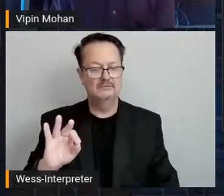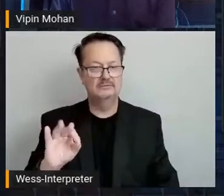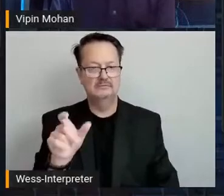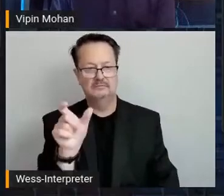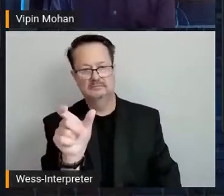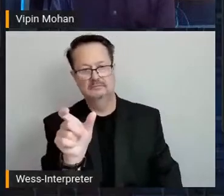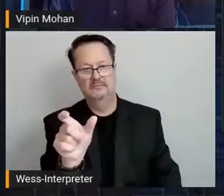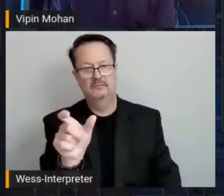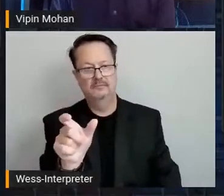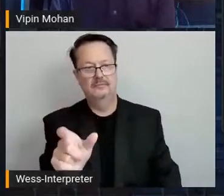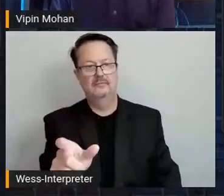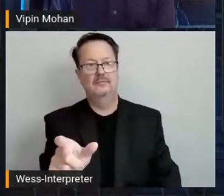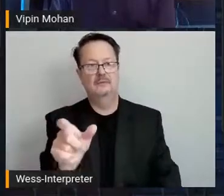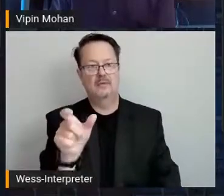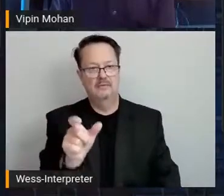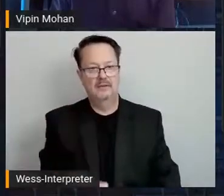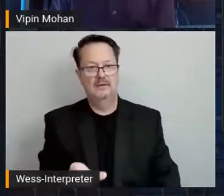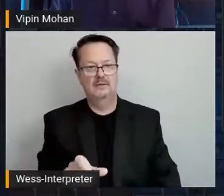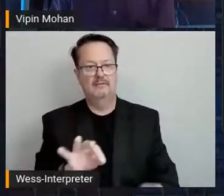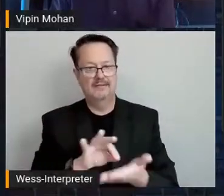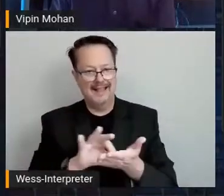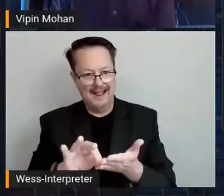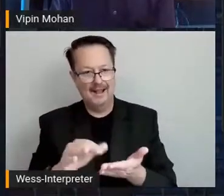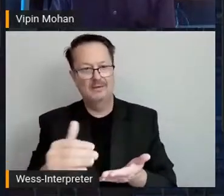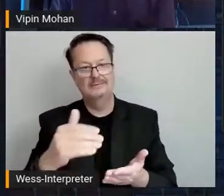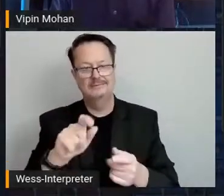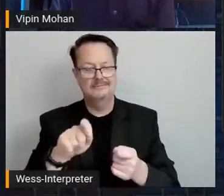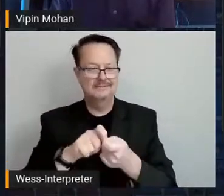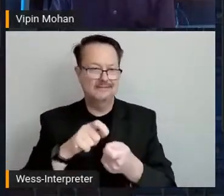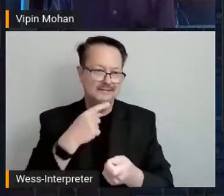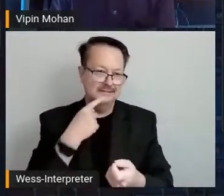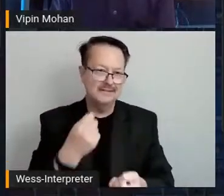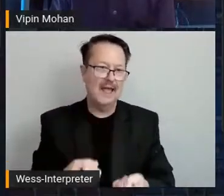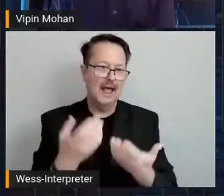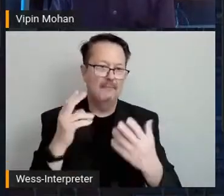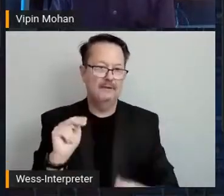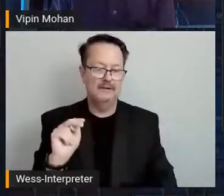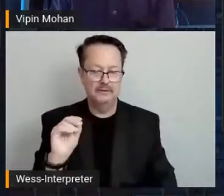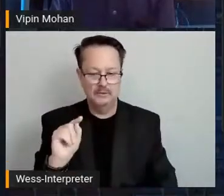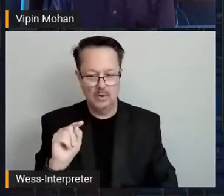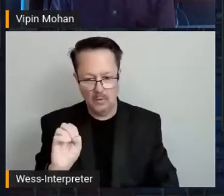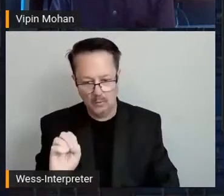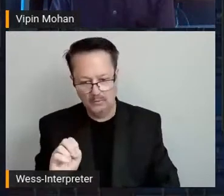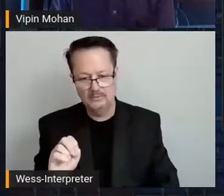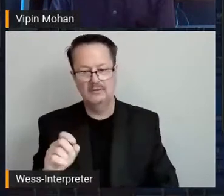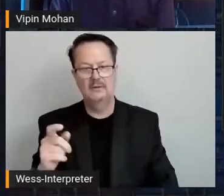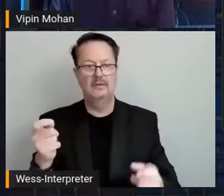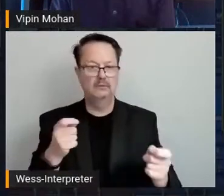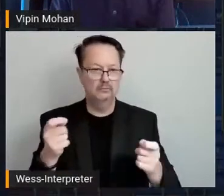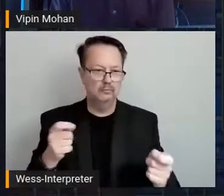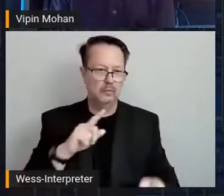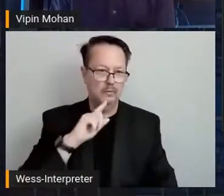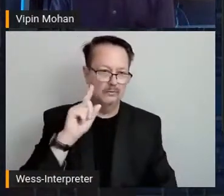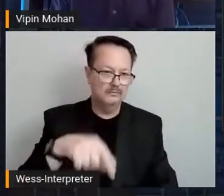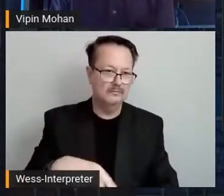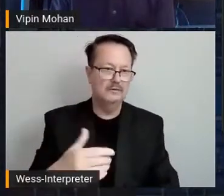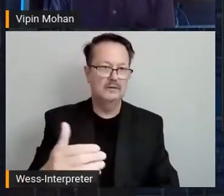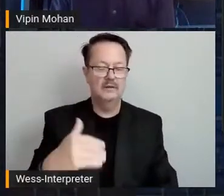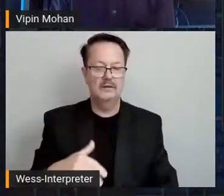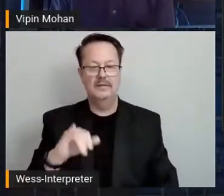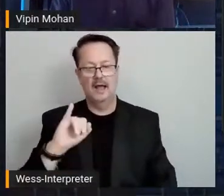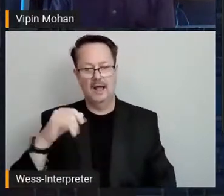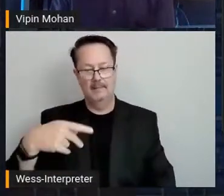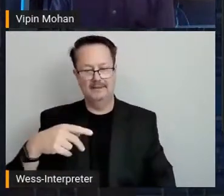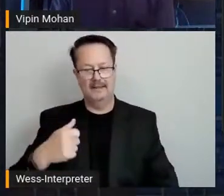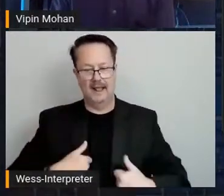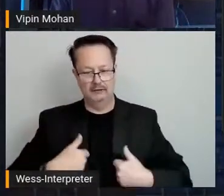have the counts over here. It basically says how many nodes ends up being the control plane, the IP